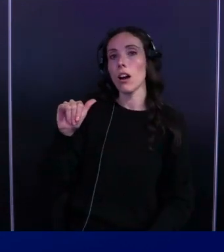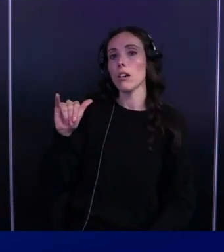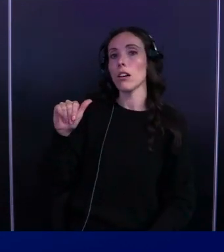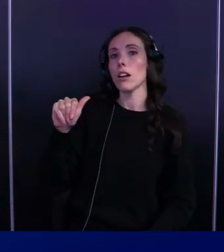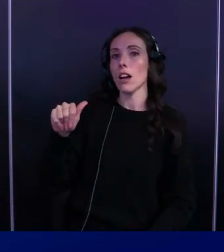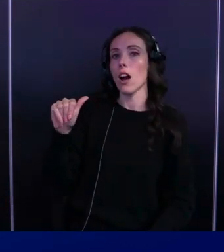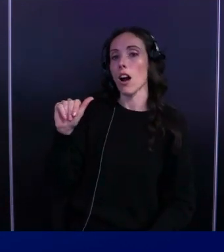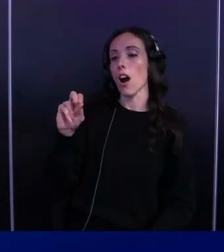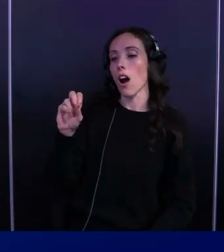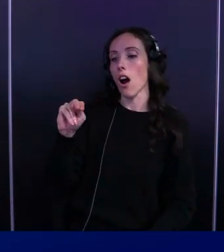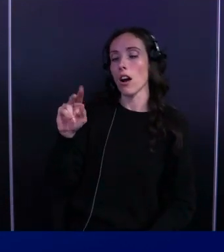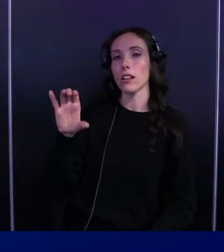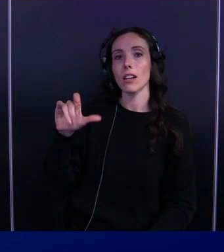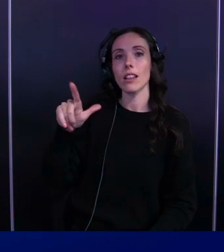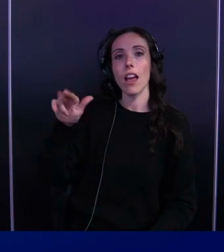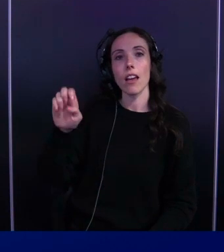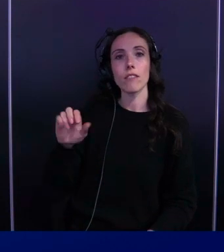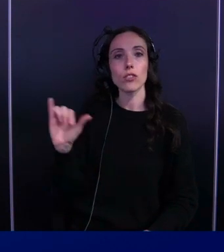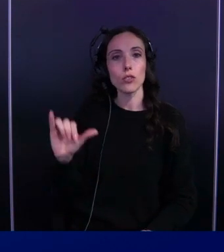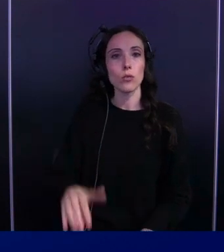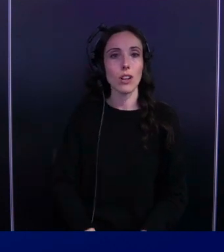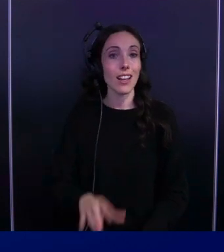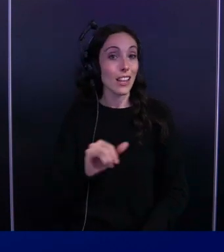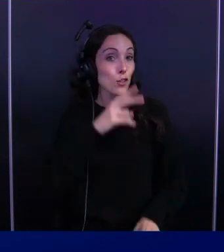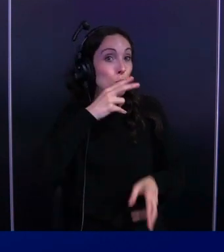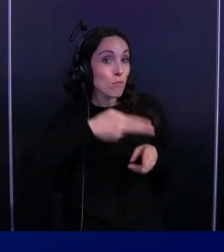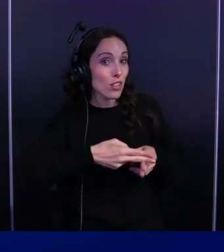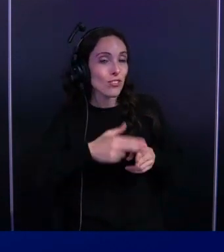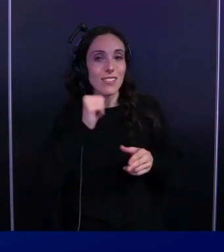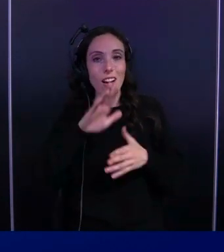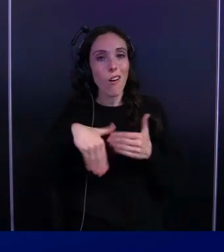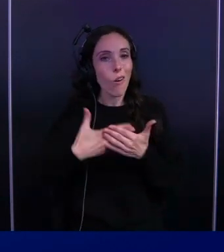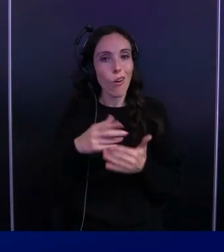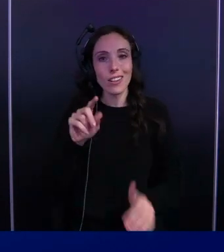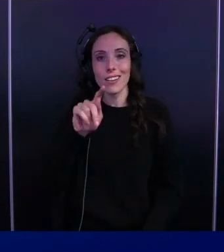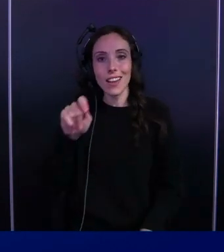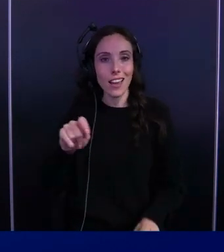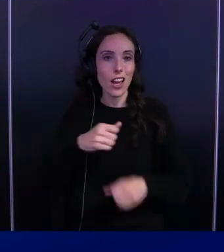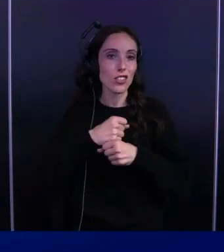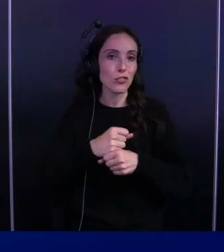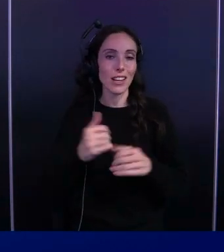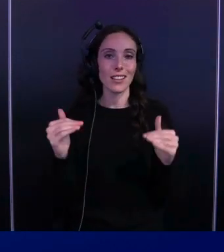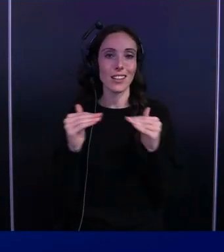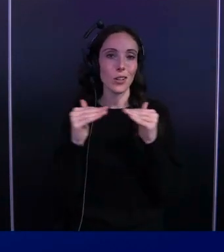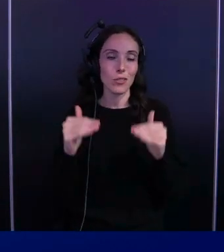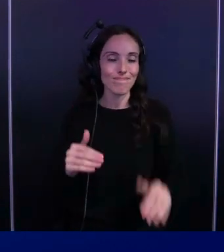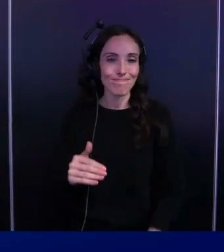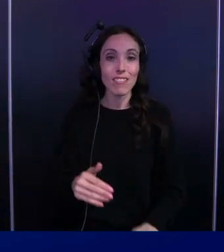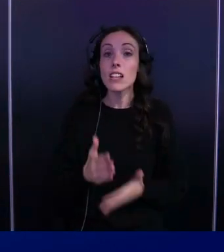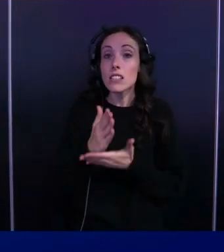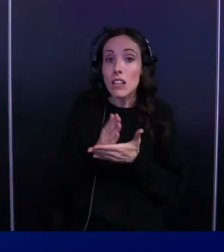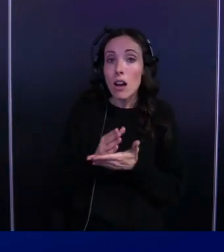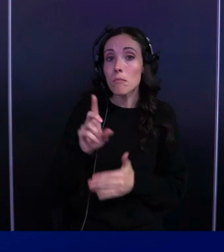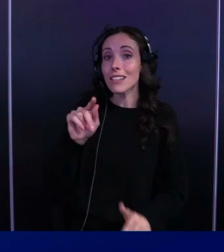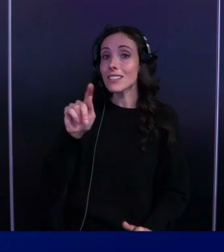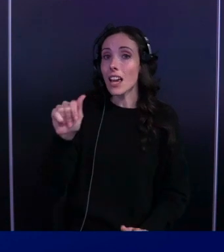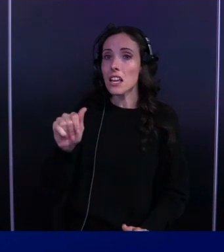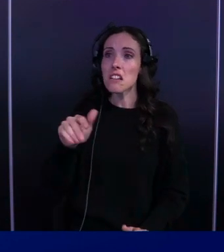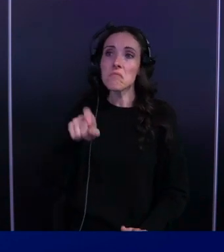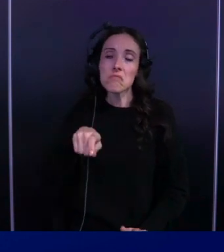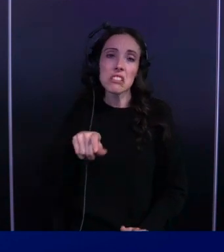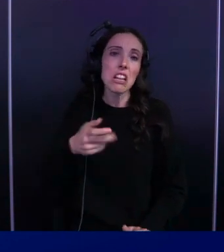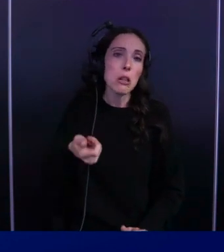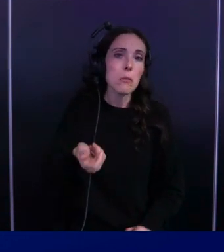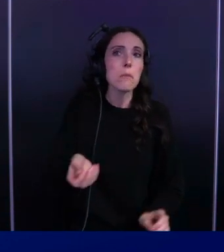Sure. So, like you mentioned, Art, not all data is created equal, right? So there's some data that needs to be treated a little bit